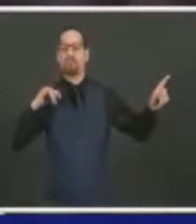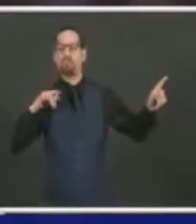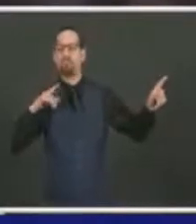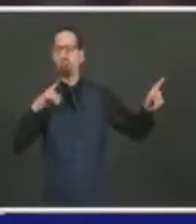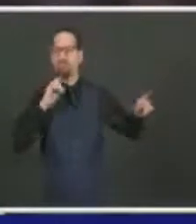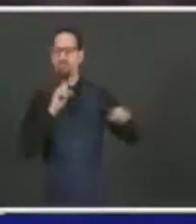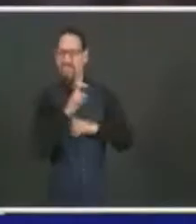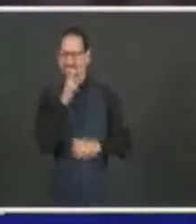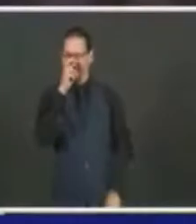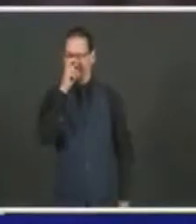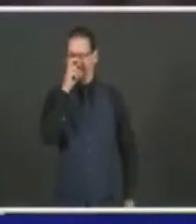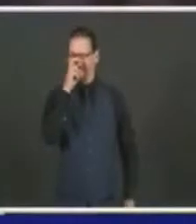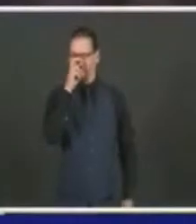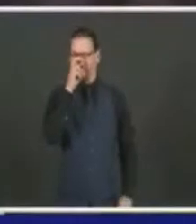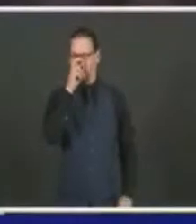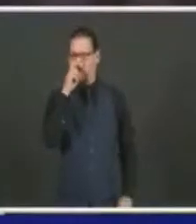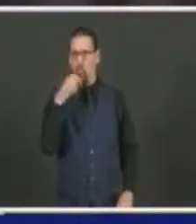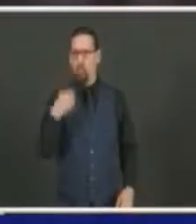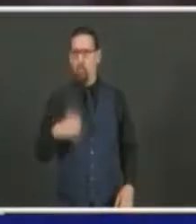rules around COVID?